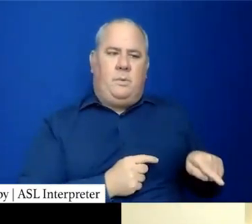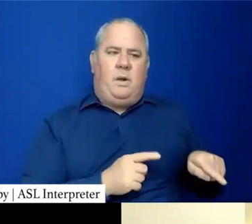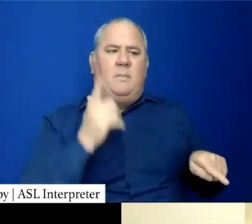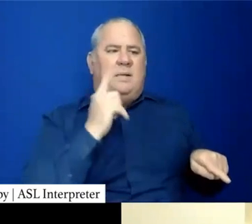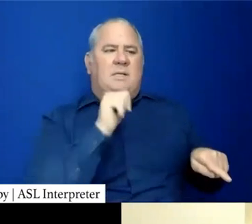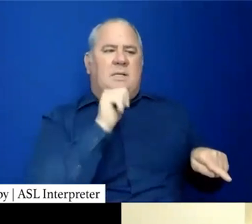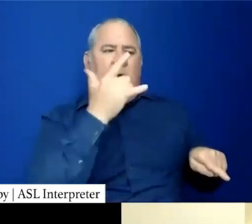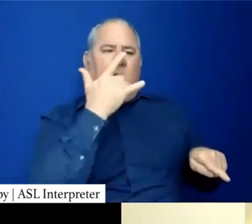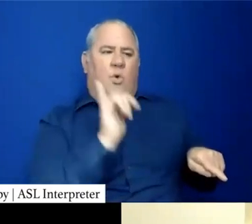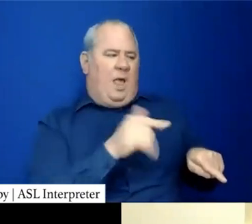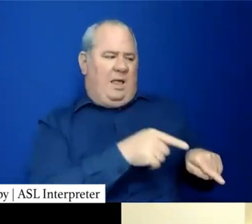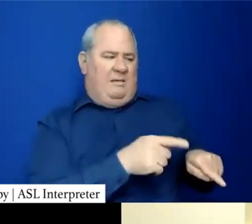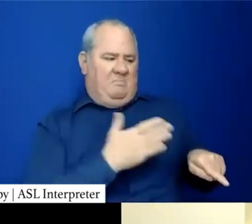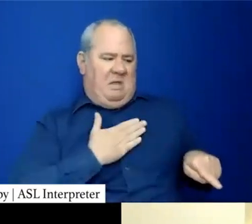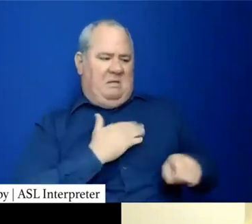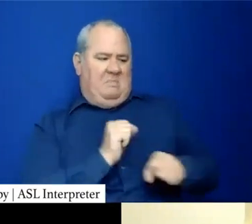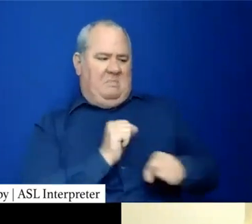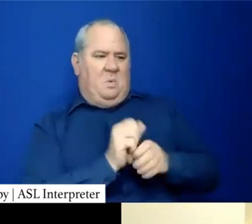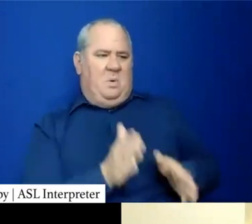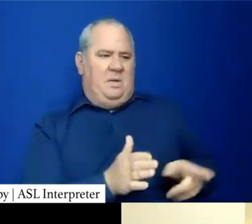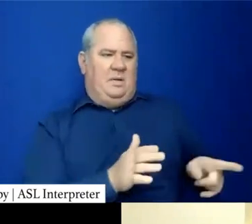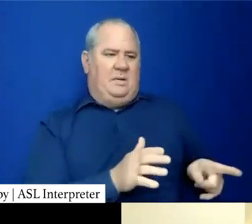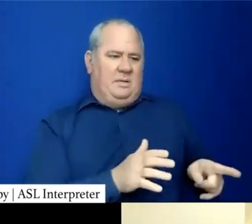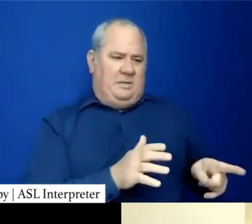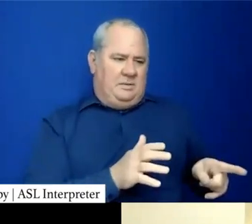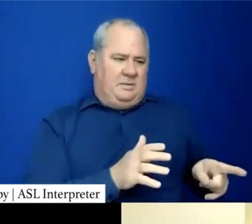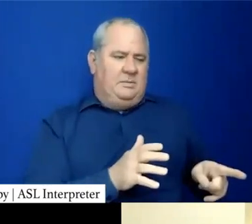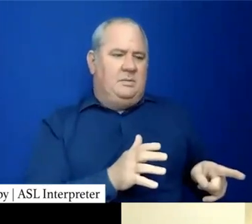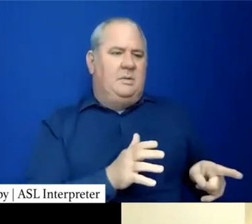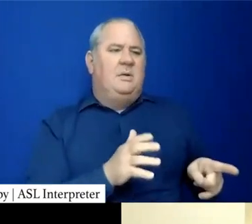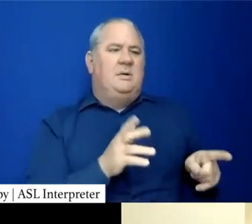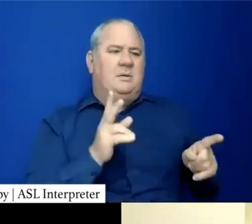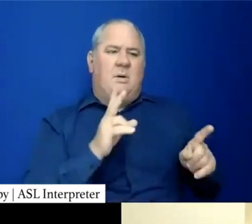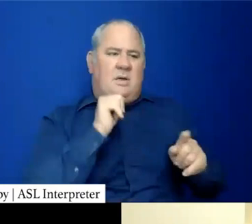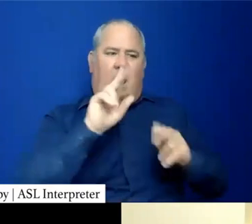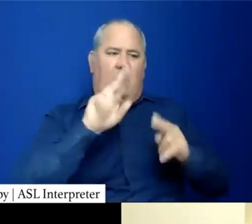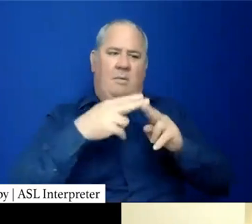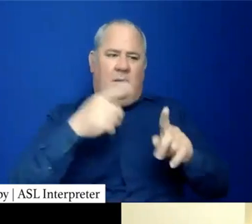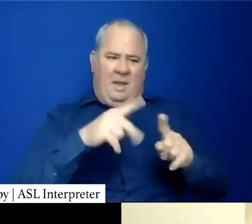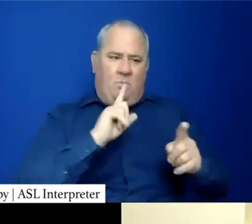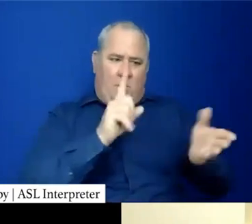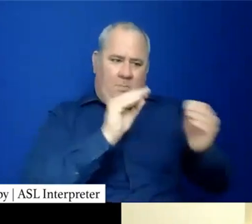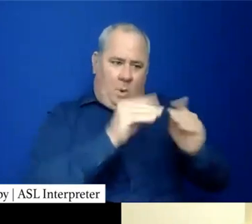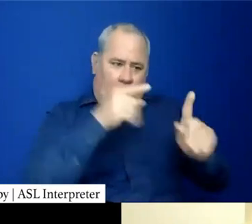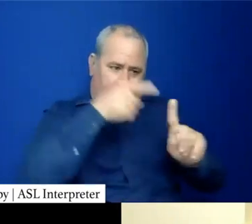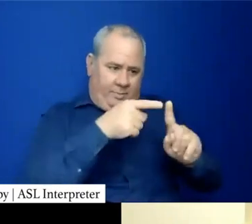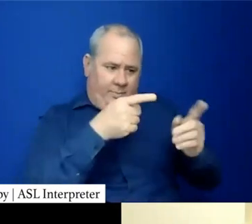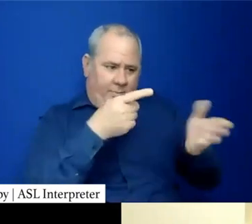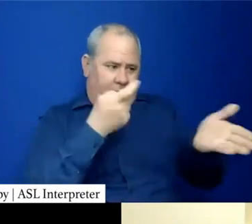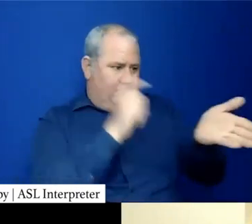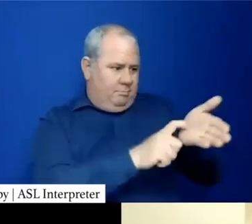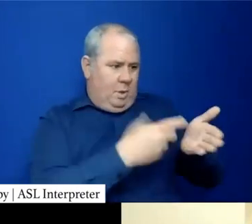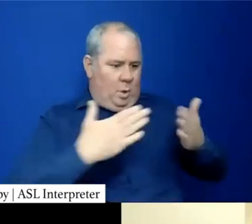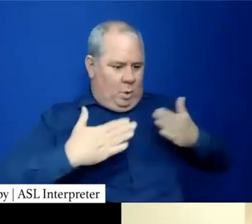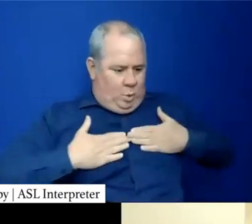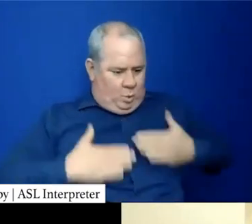And that's not about the law. It's about human decency, which I think is the part where overly